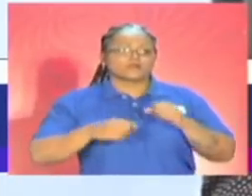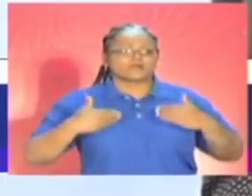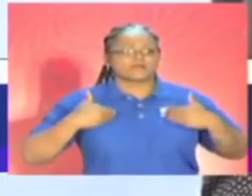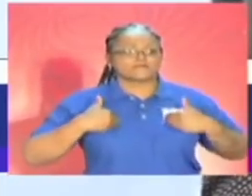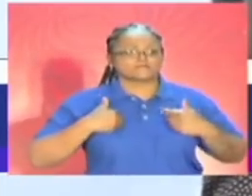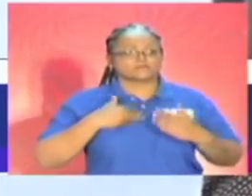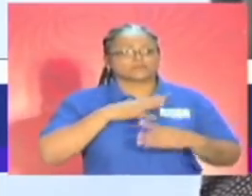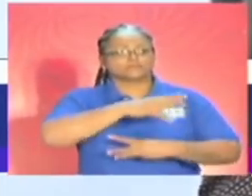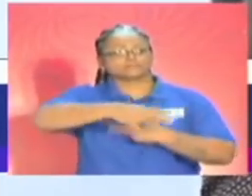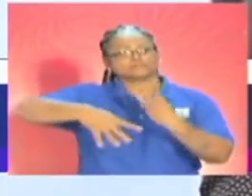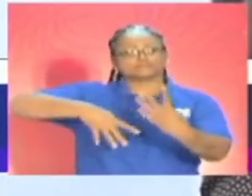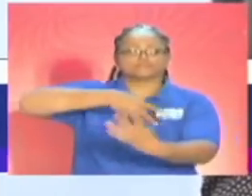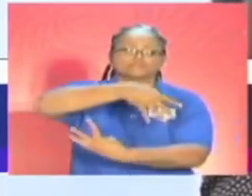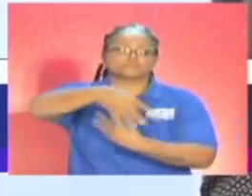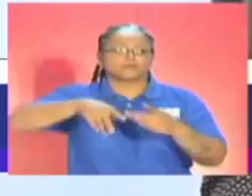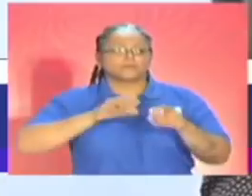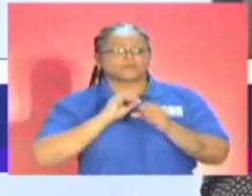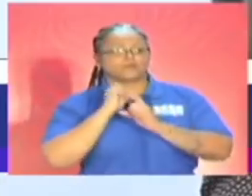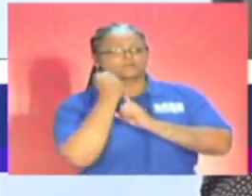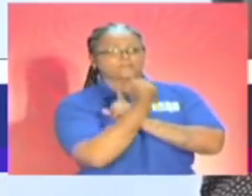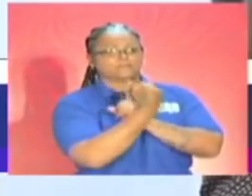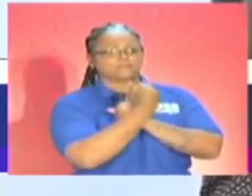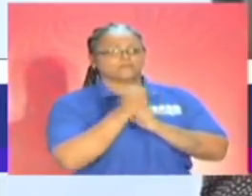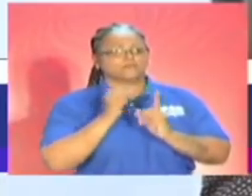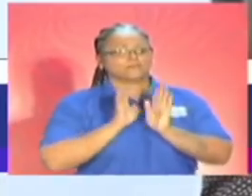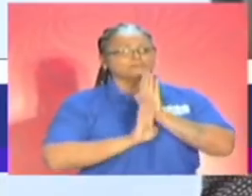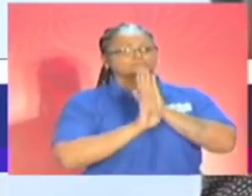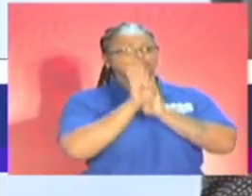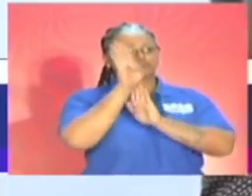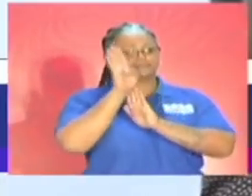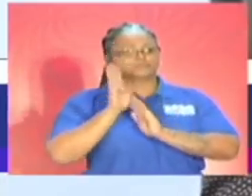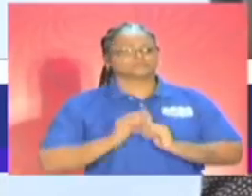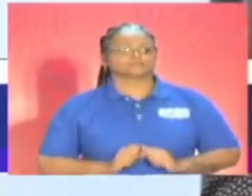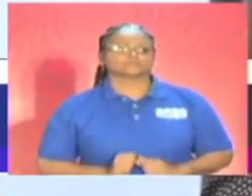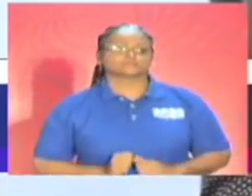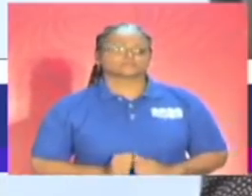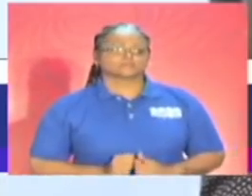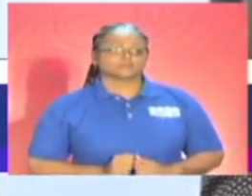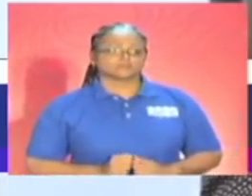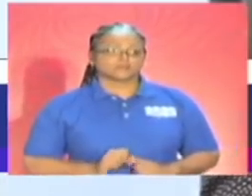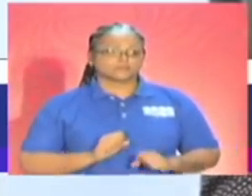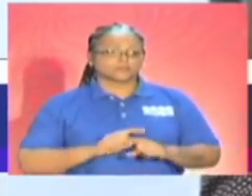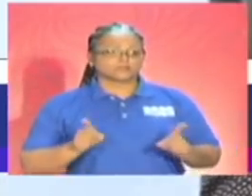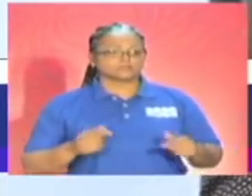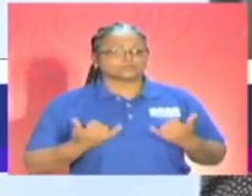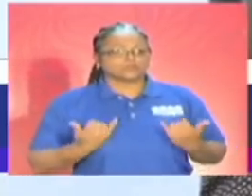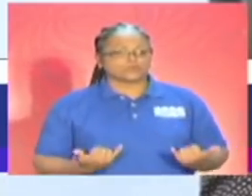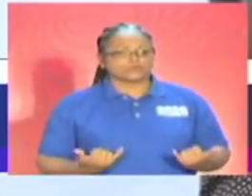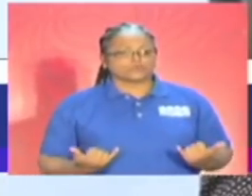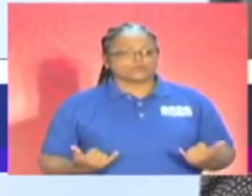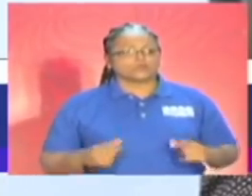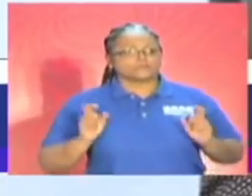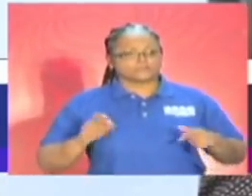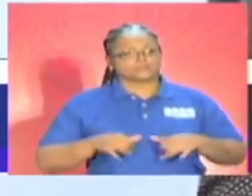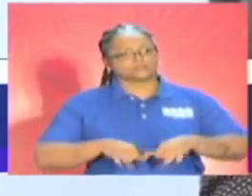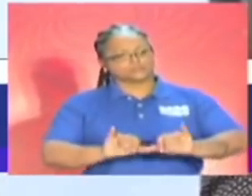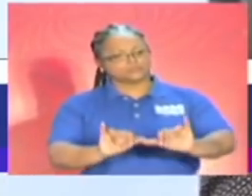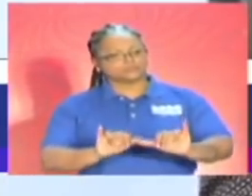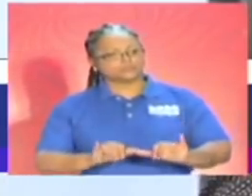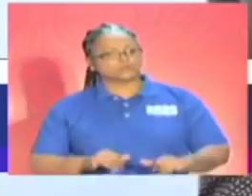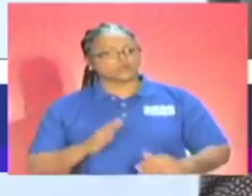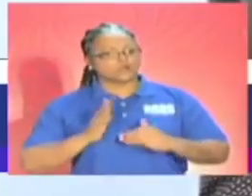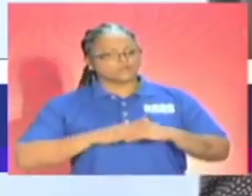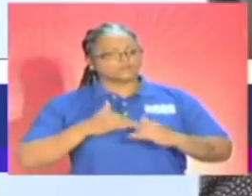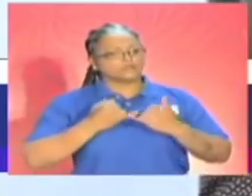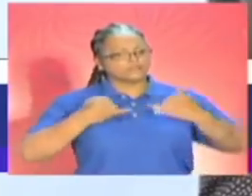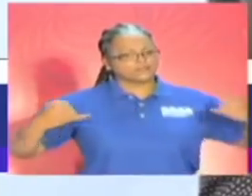of concern. For now, unfortunately, we have to continue with virtual methods of children